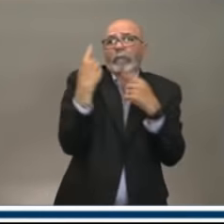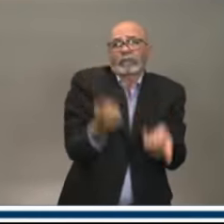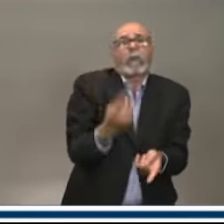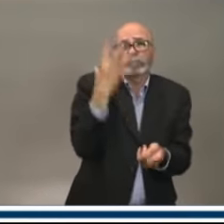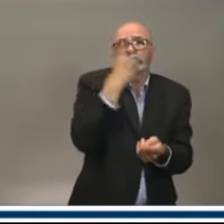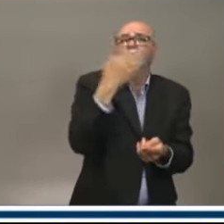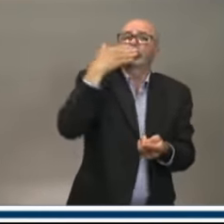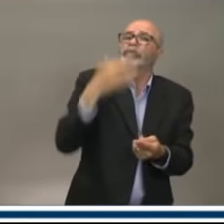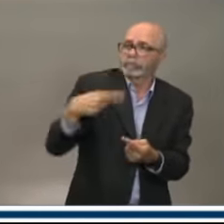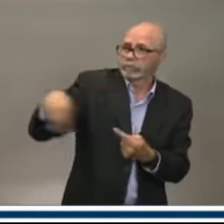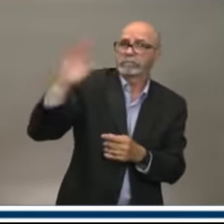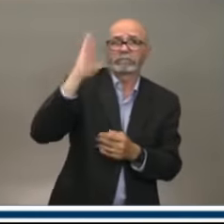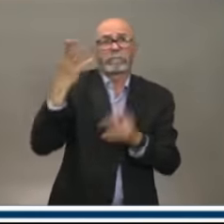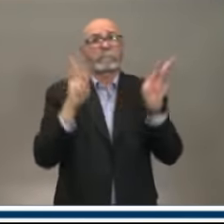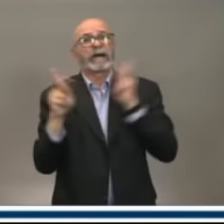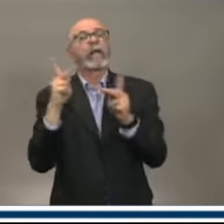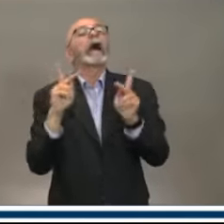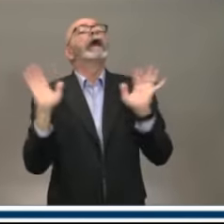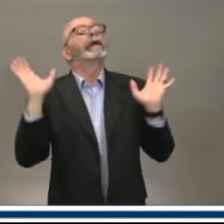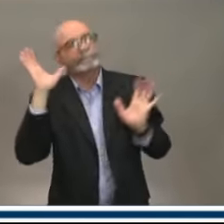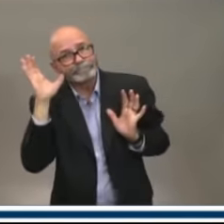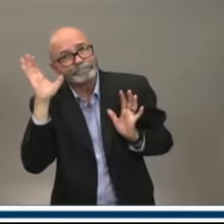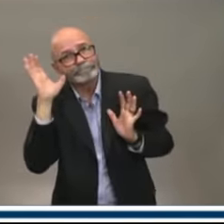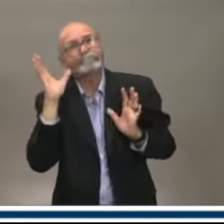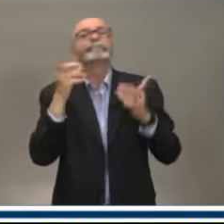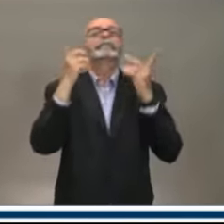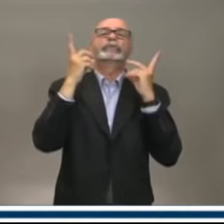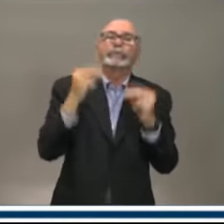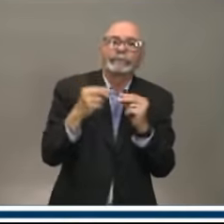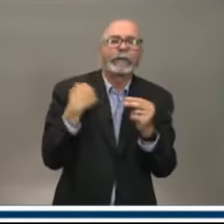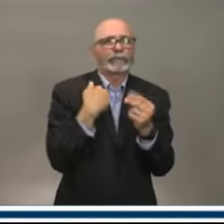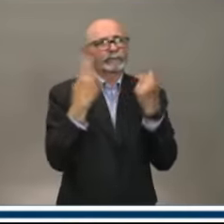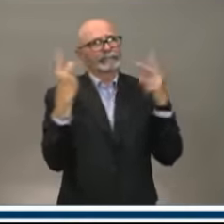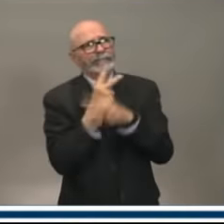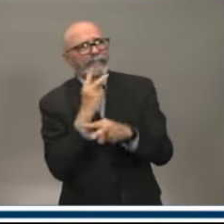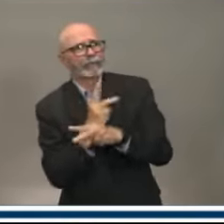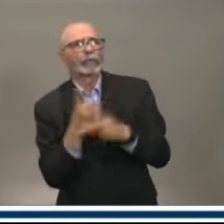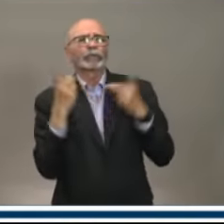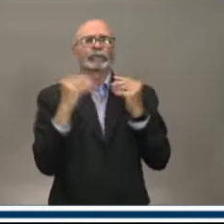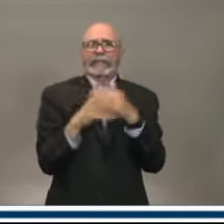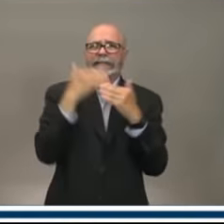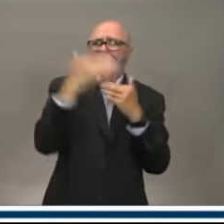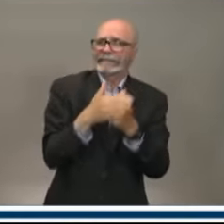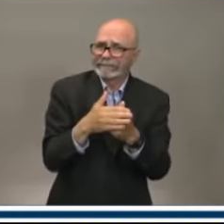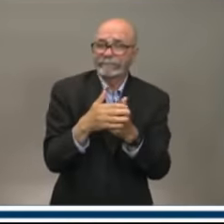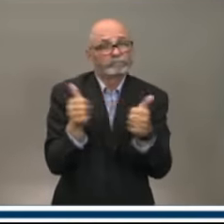the necessary public health measures, depending where we are in the phase of our response.